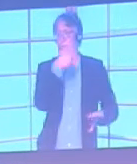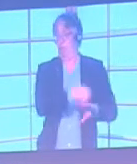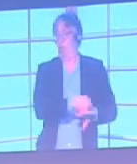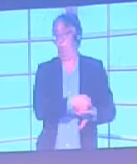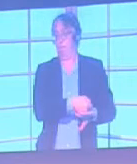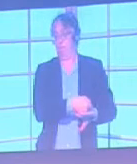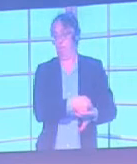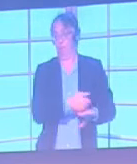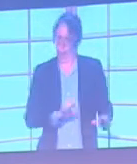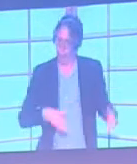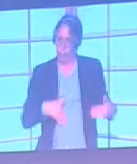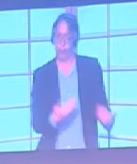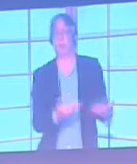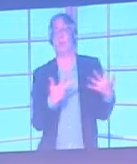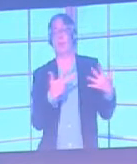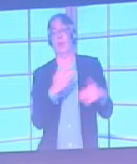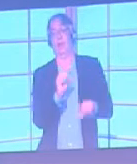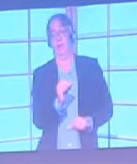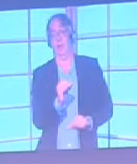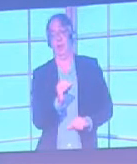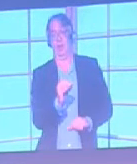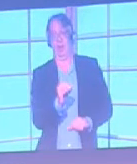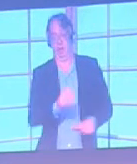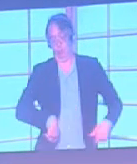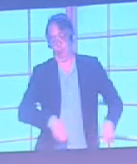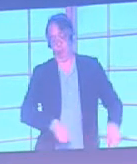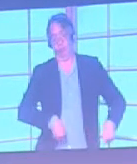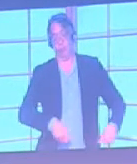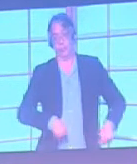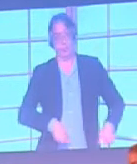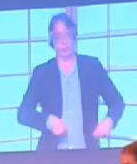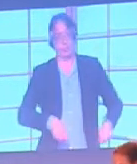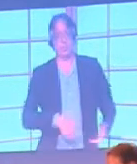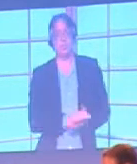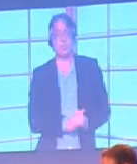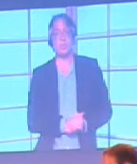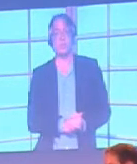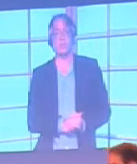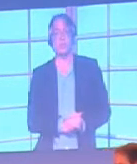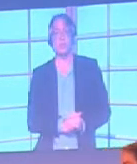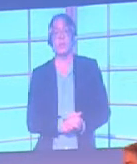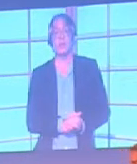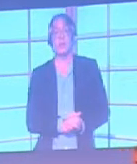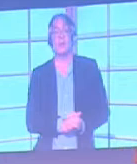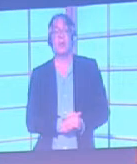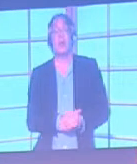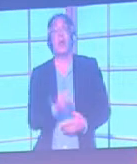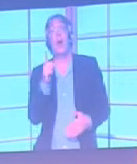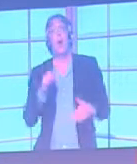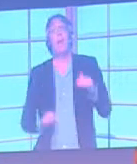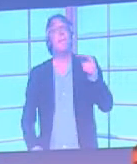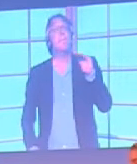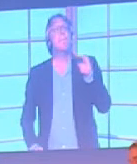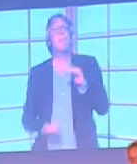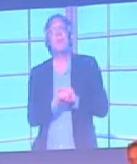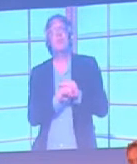will be offered to fans traveling to UEFA EURO 2016. And the maximum